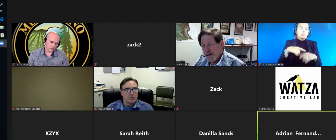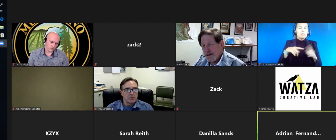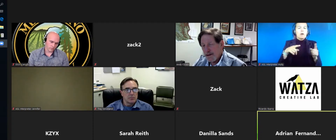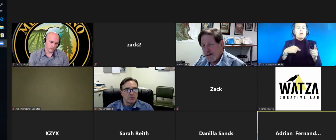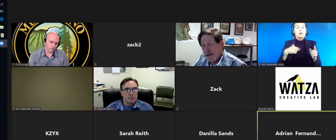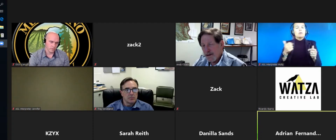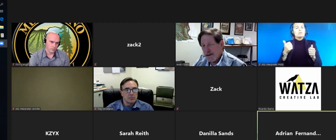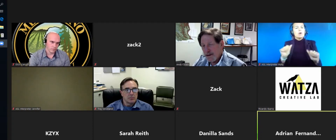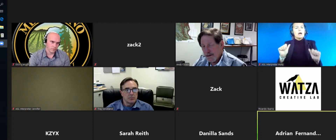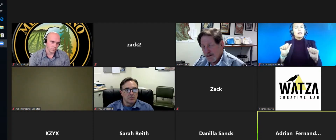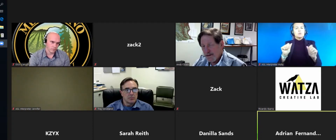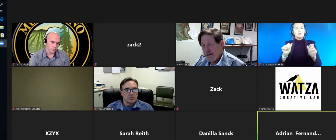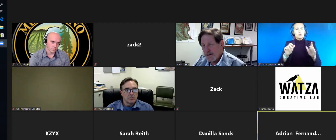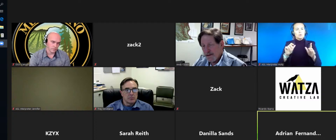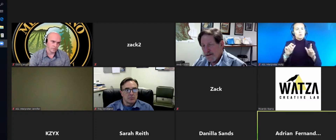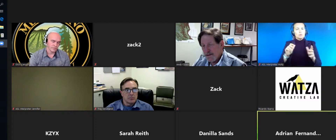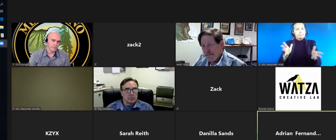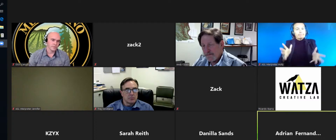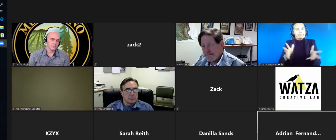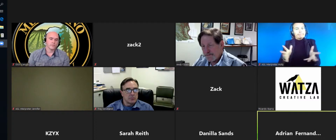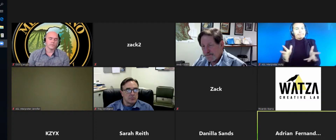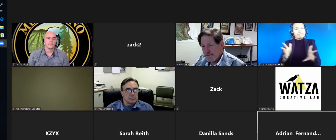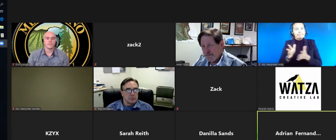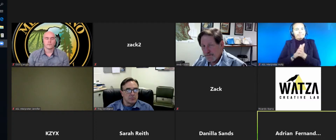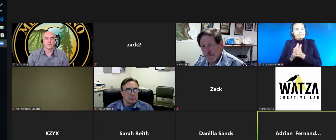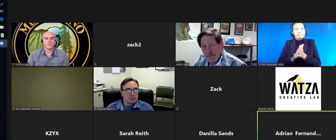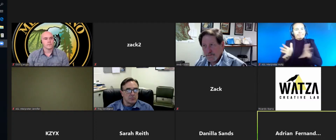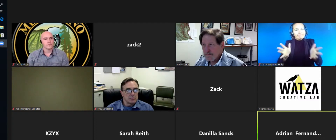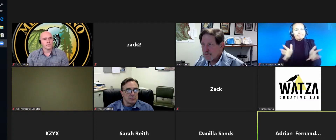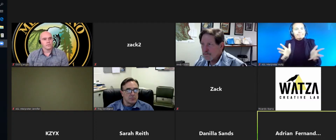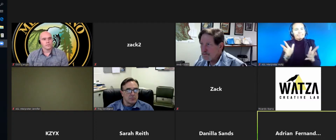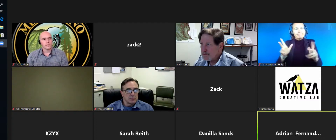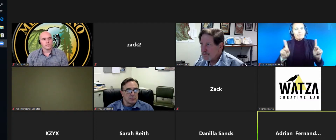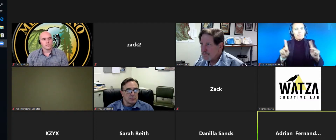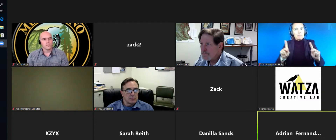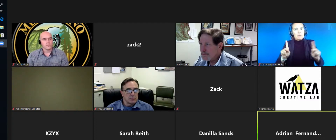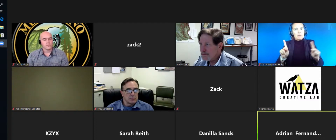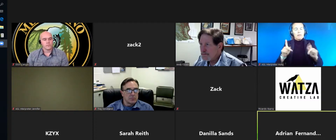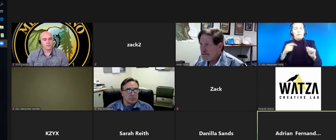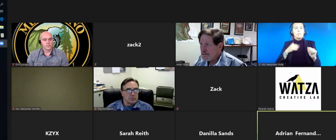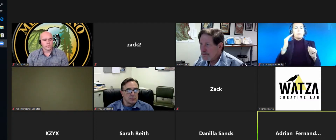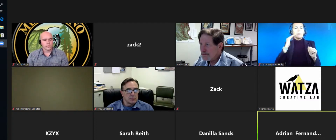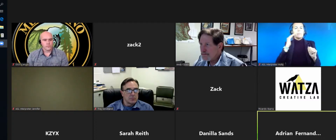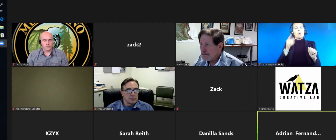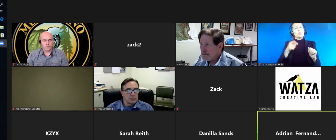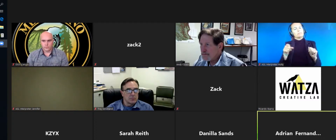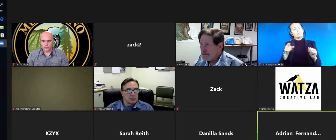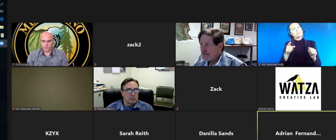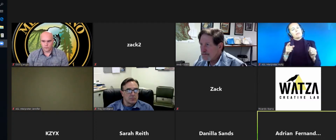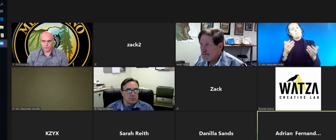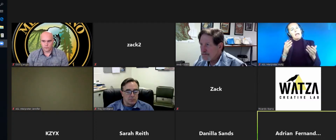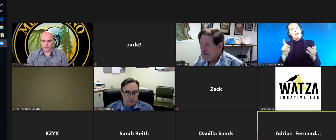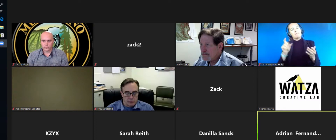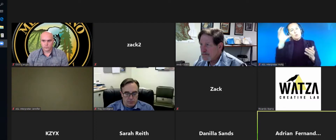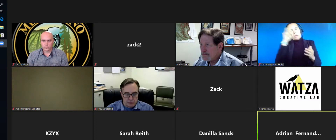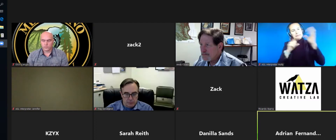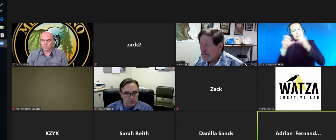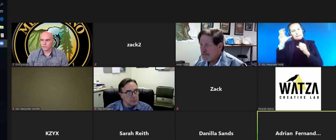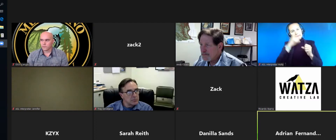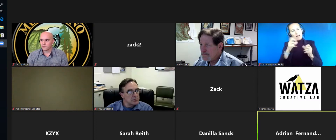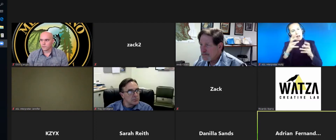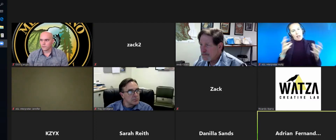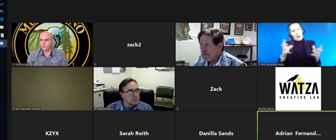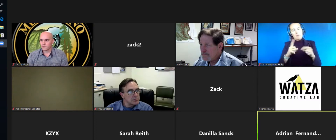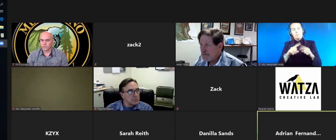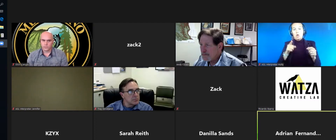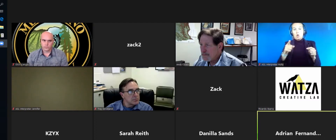to incentivize, but like, I know there's a lot of guesswork in this, but you're seeing the vaccination